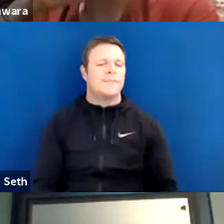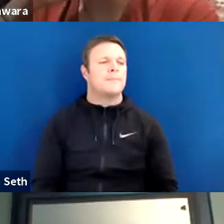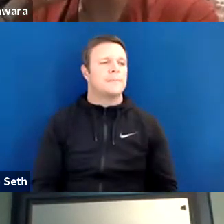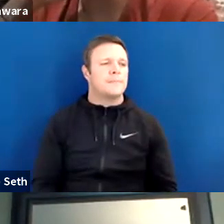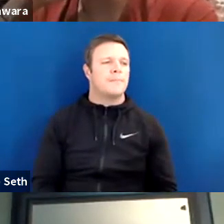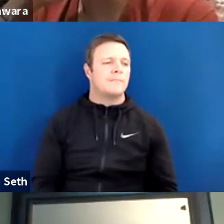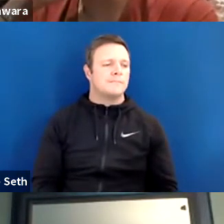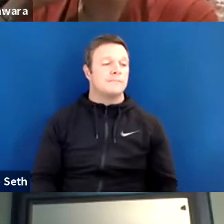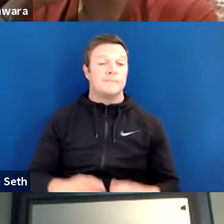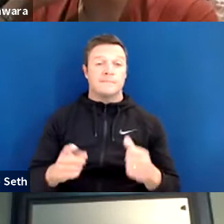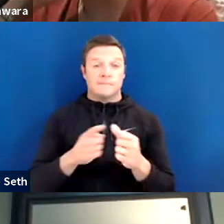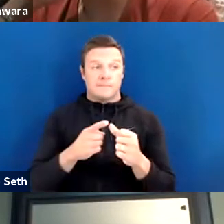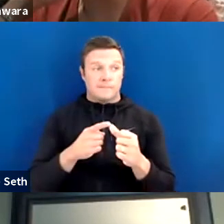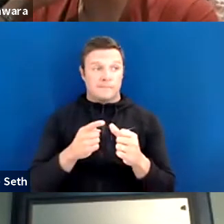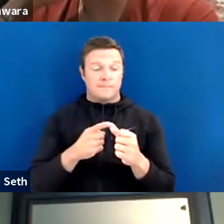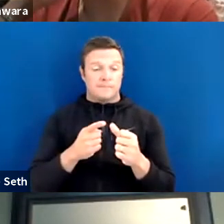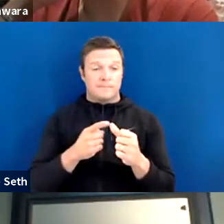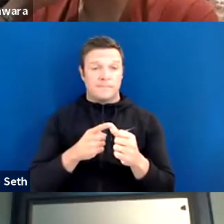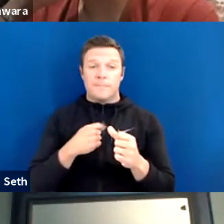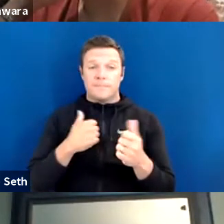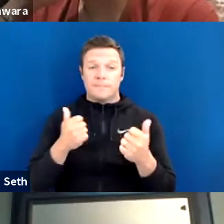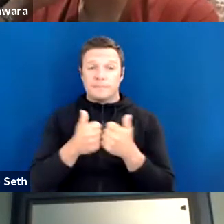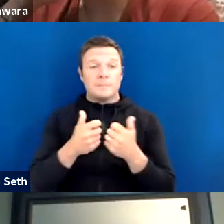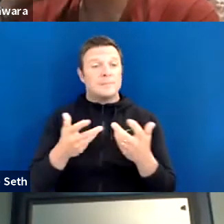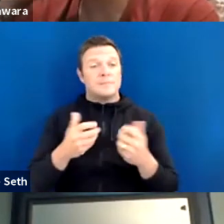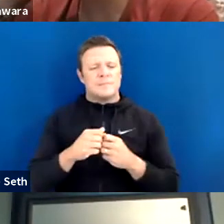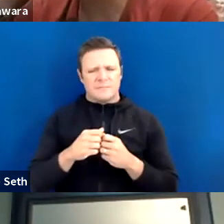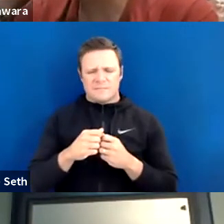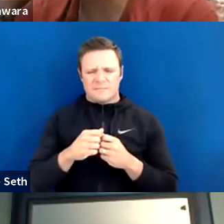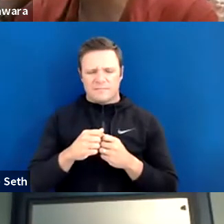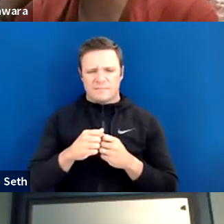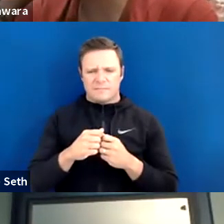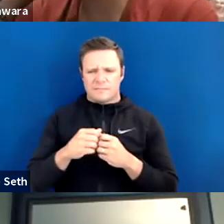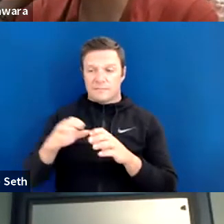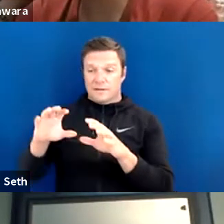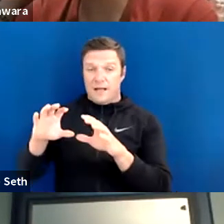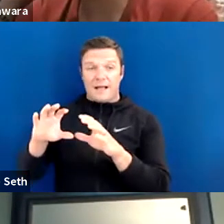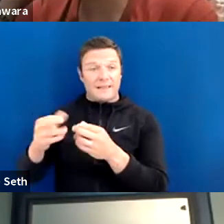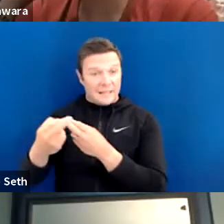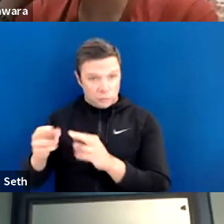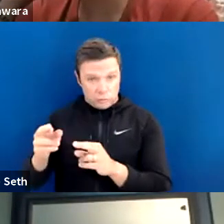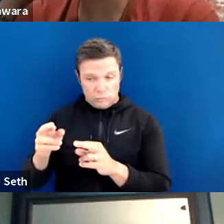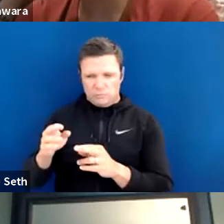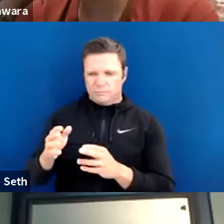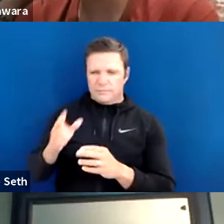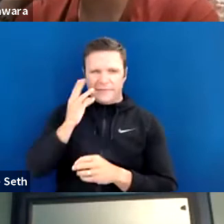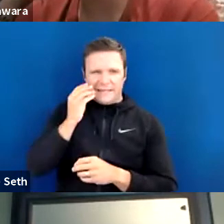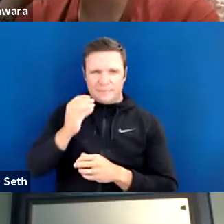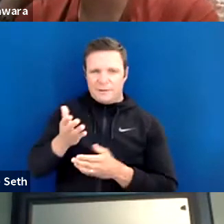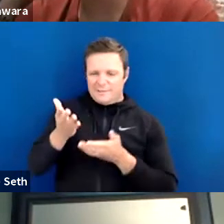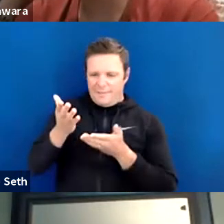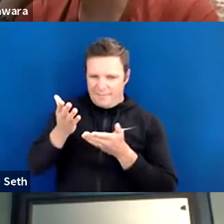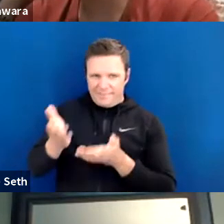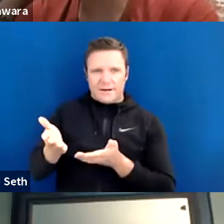perhaps, because I found the challenge is, how do you replace the classroom experience of those informal